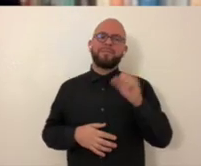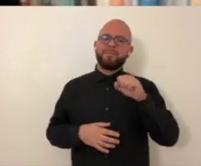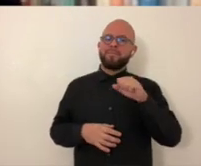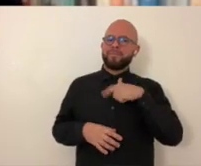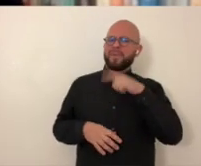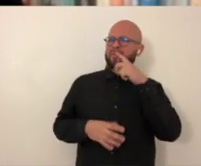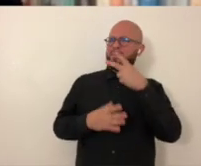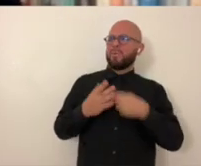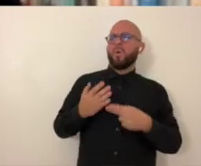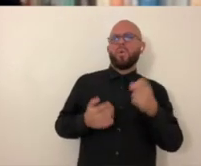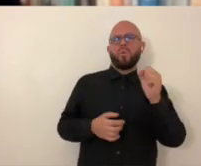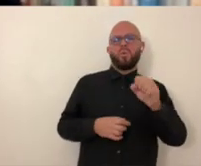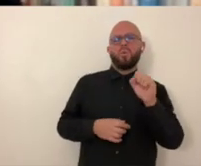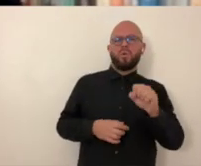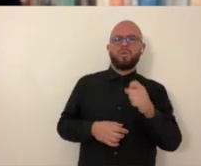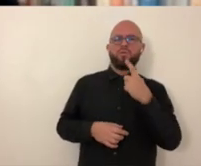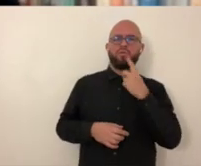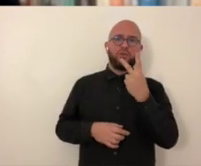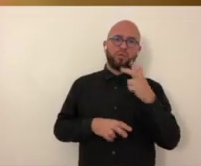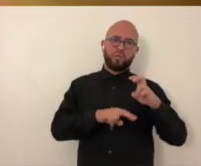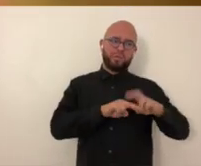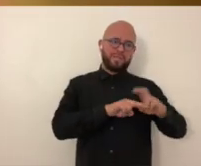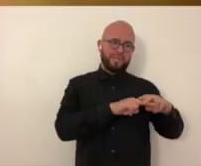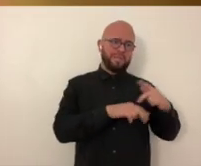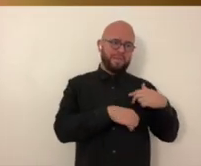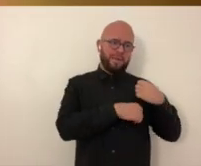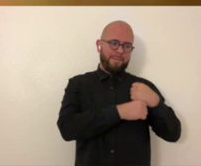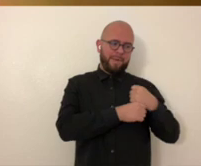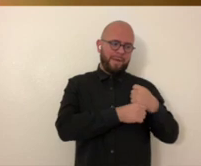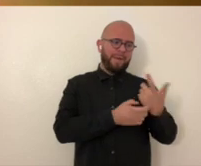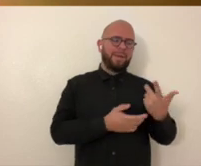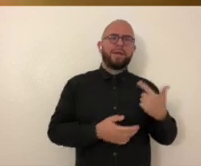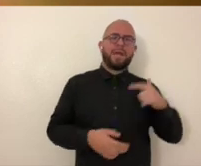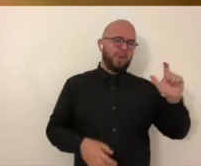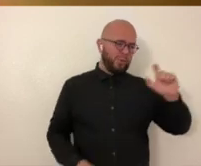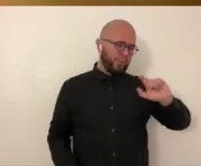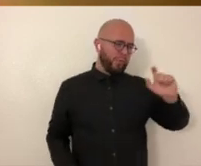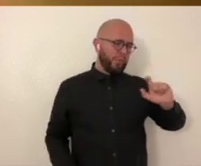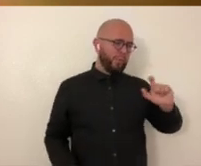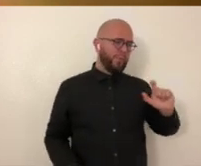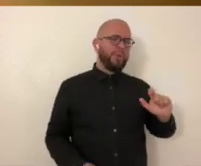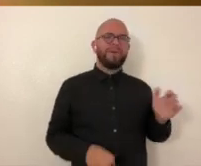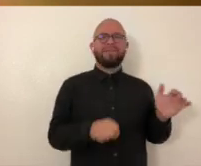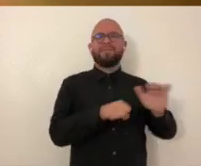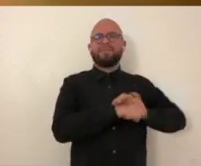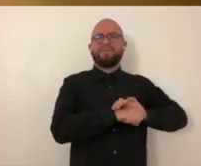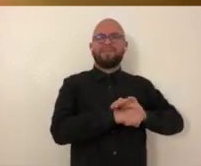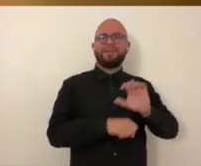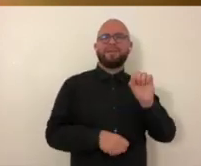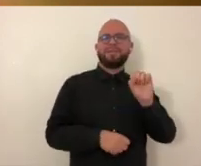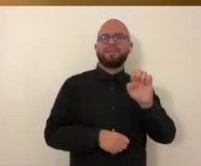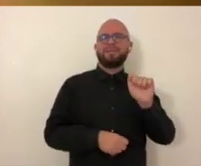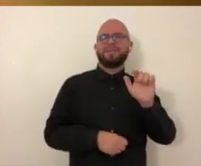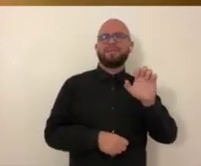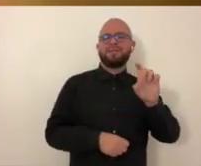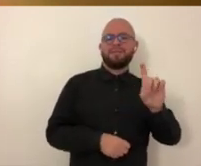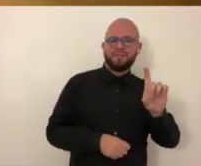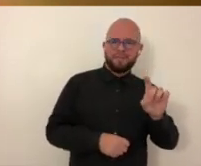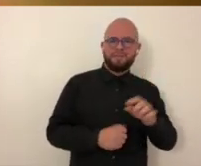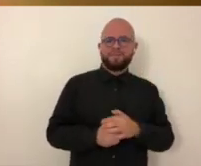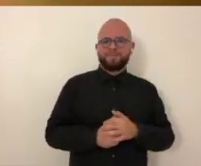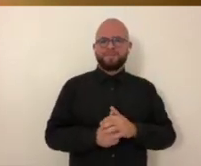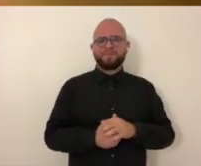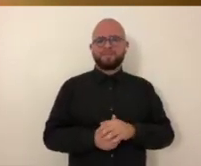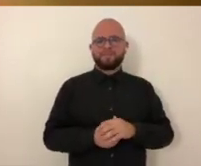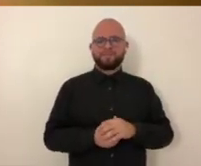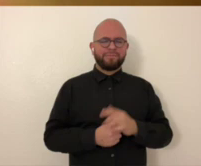do outdoor pieces, indoor pieces? Definitely, I think both. For the two chairs that I did, I sealed it